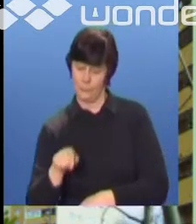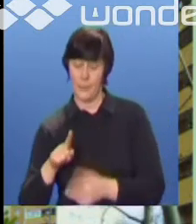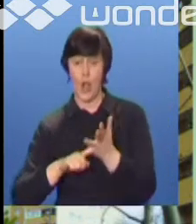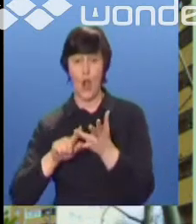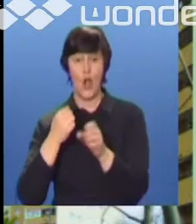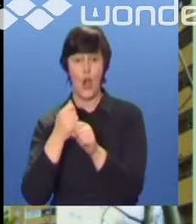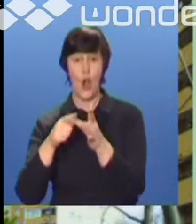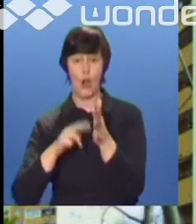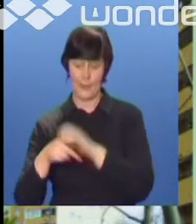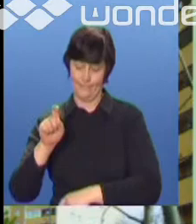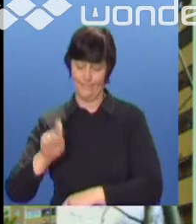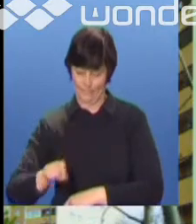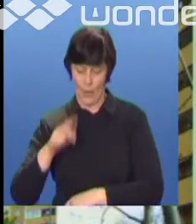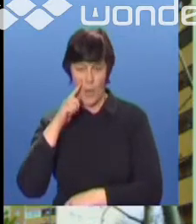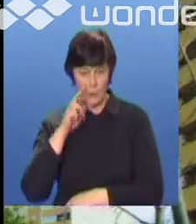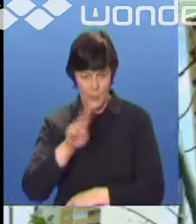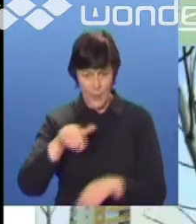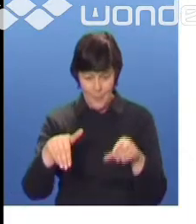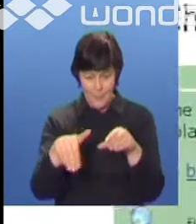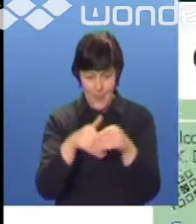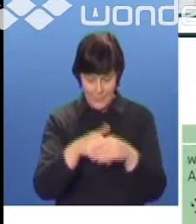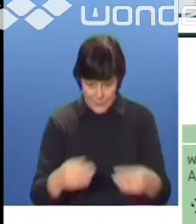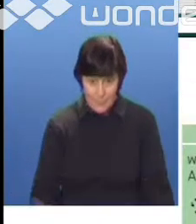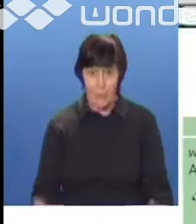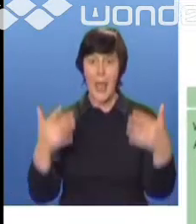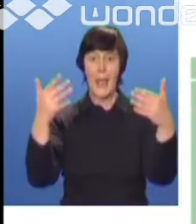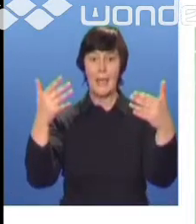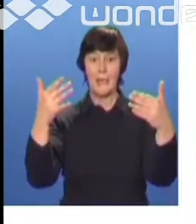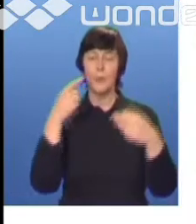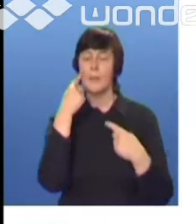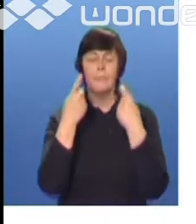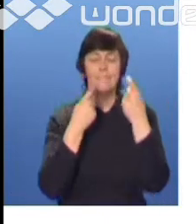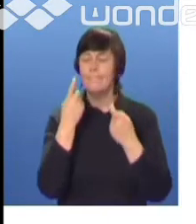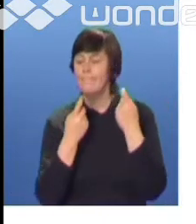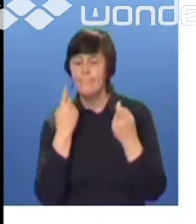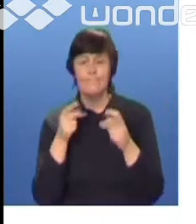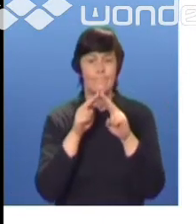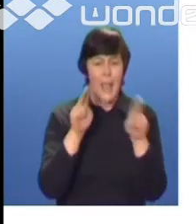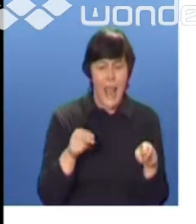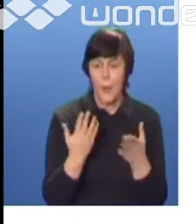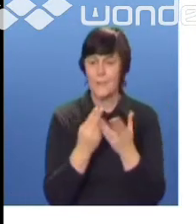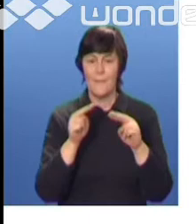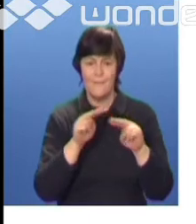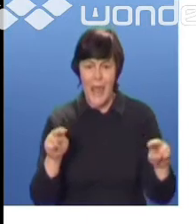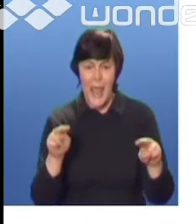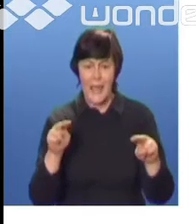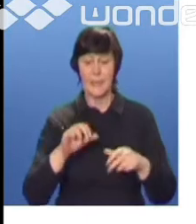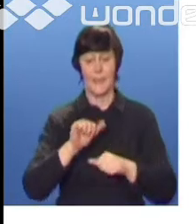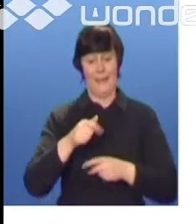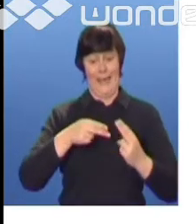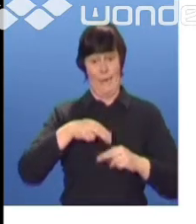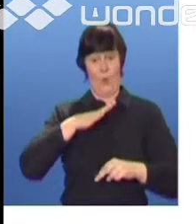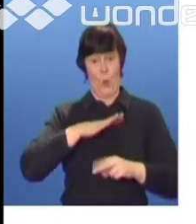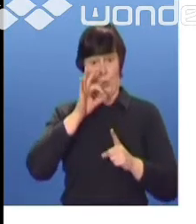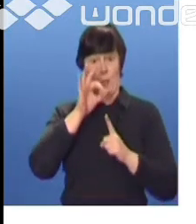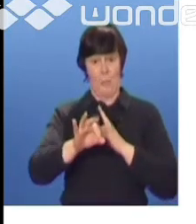1971. When you hit login, it'll take you to the members page where you can search for properties and download the free sheet. To